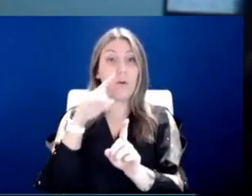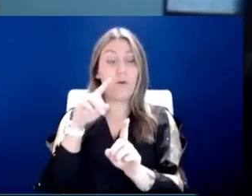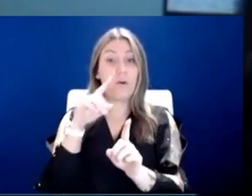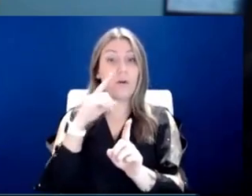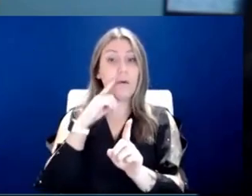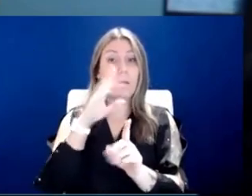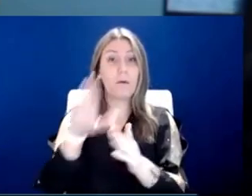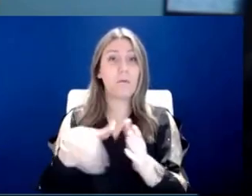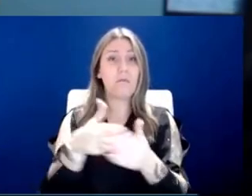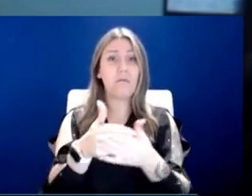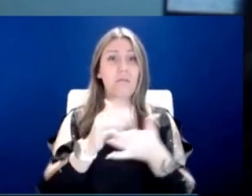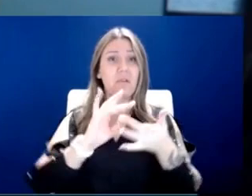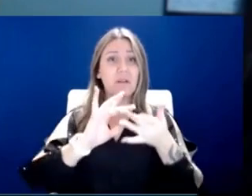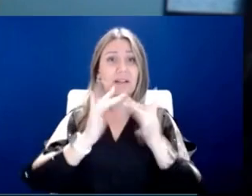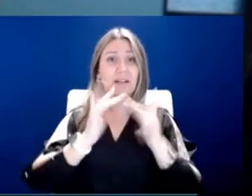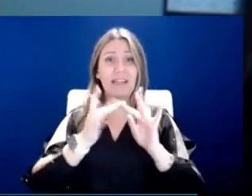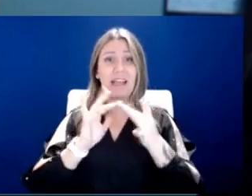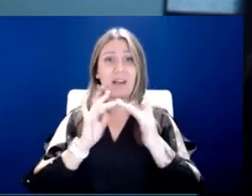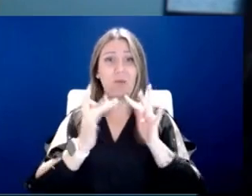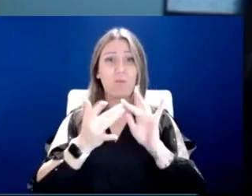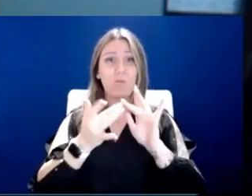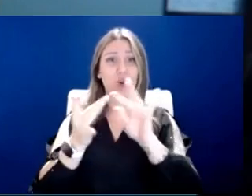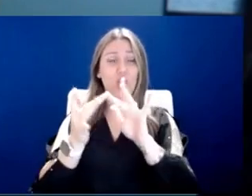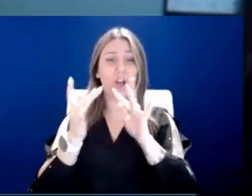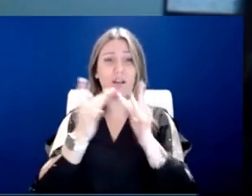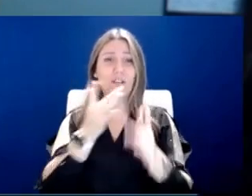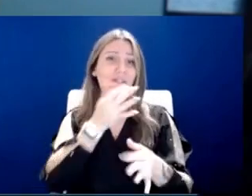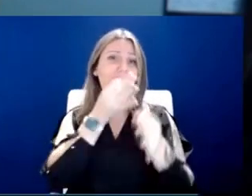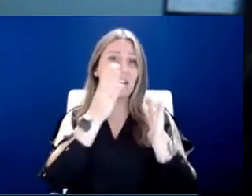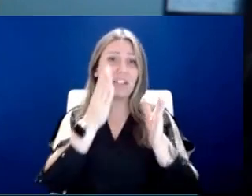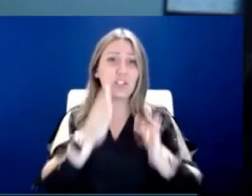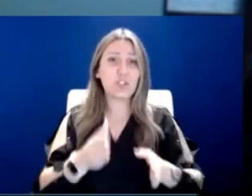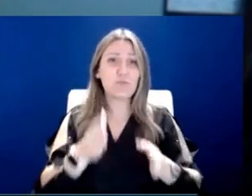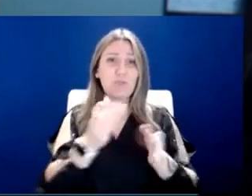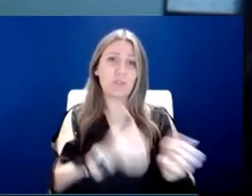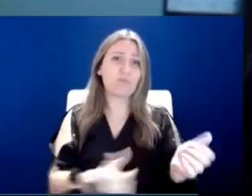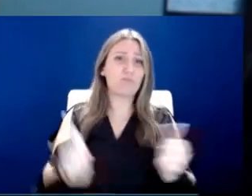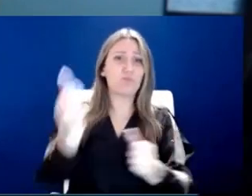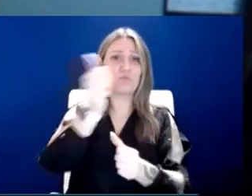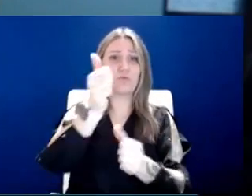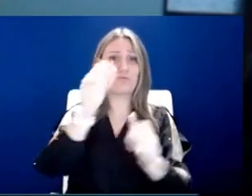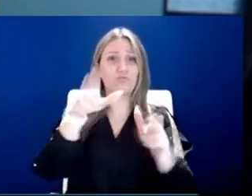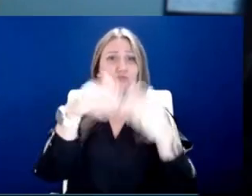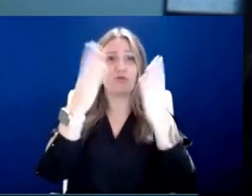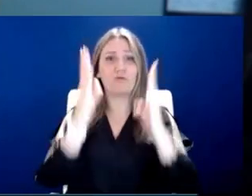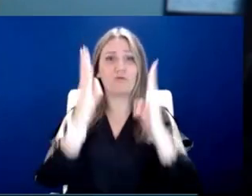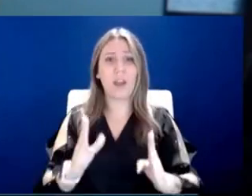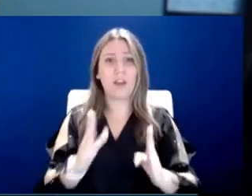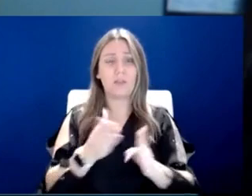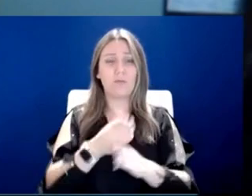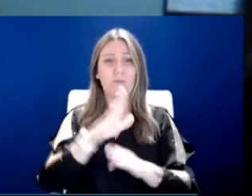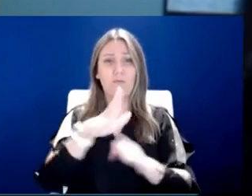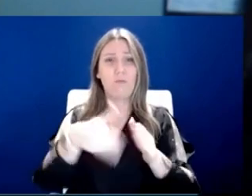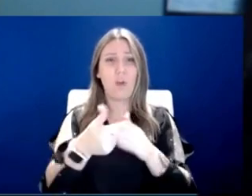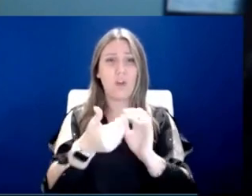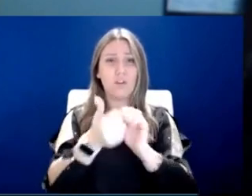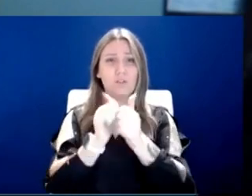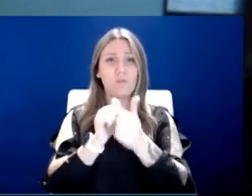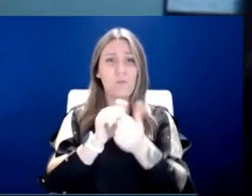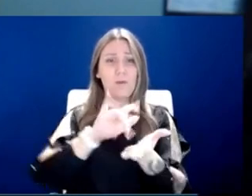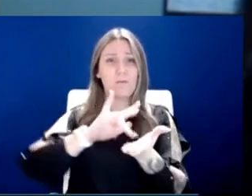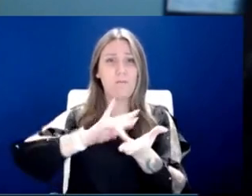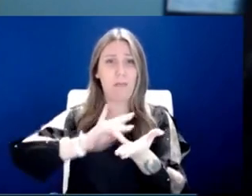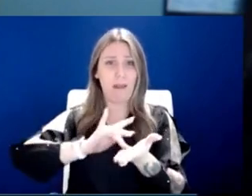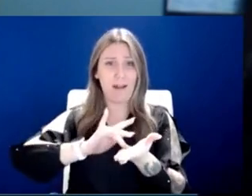network of experts and elite providers throughout the sports medicine field, and that allows us